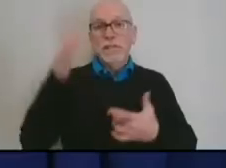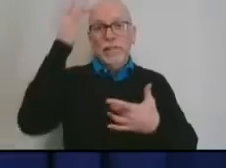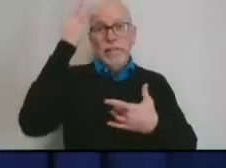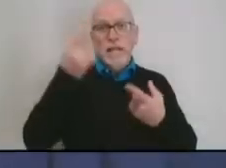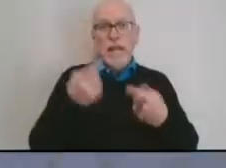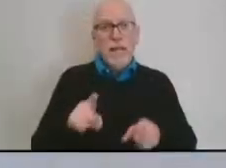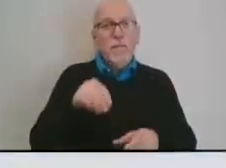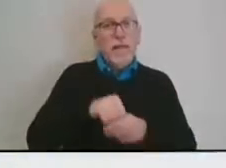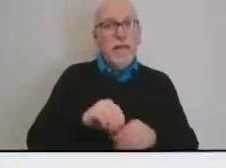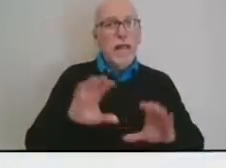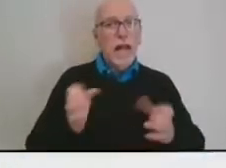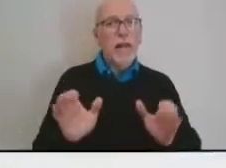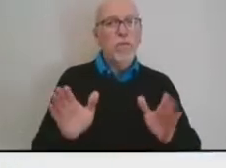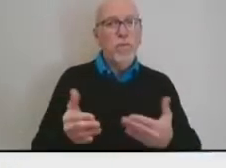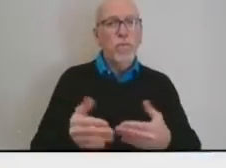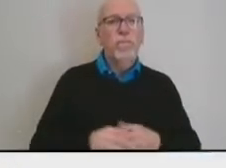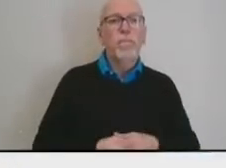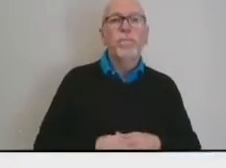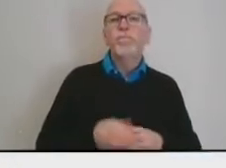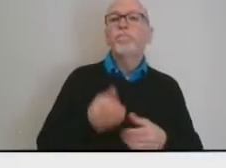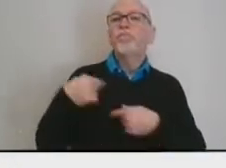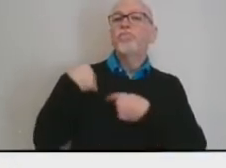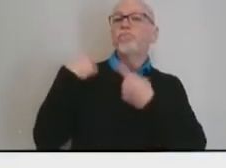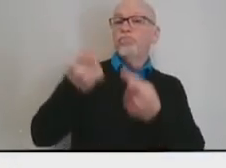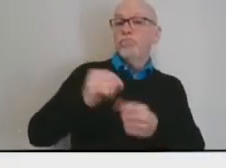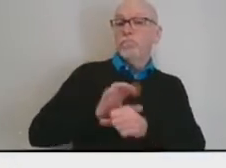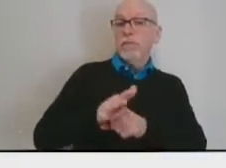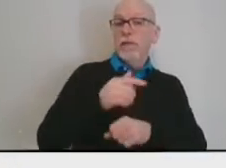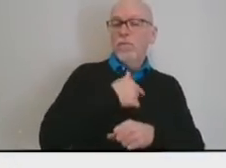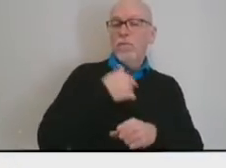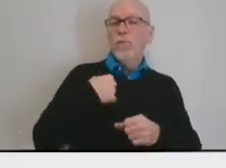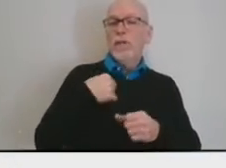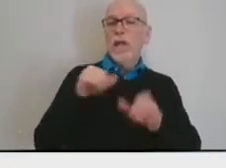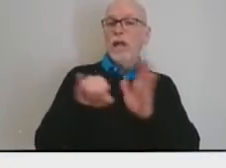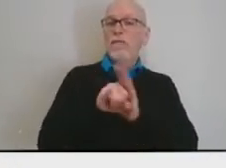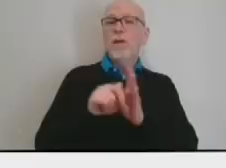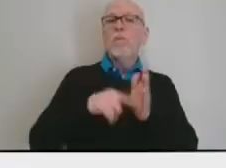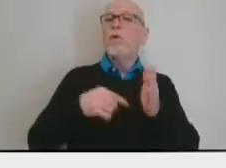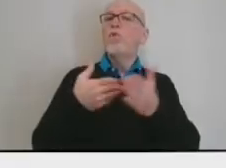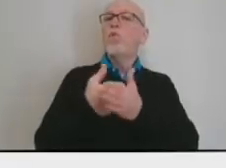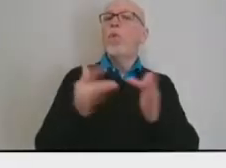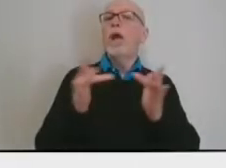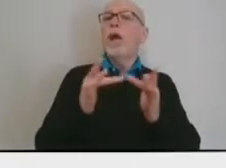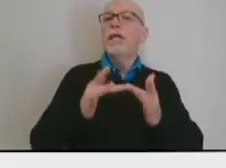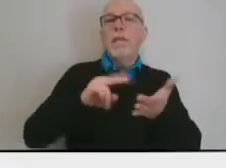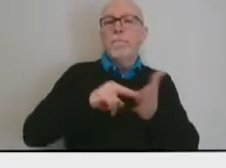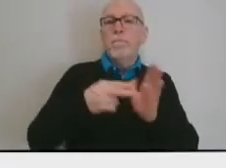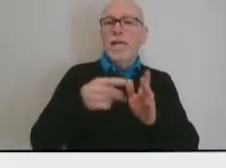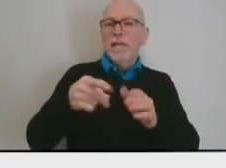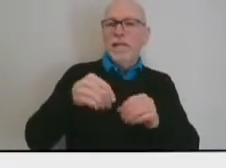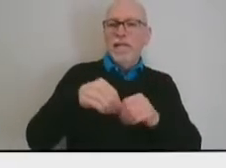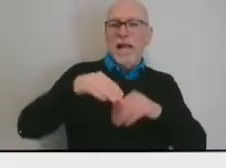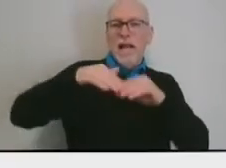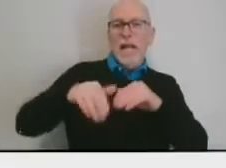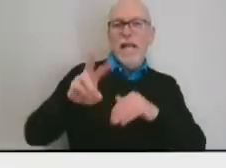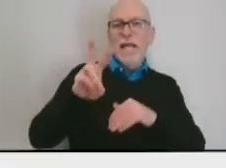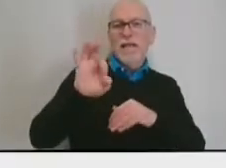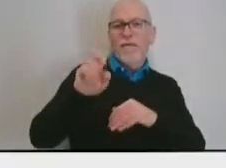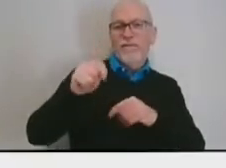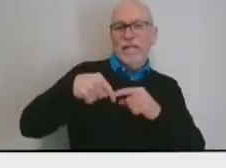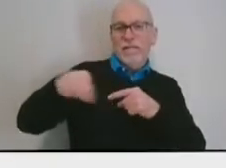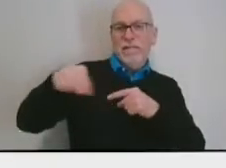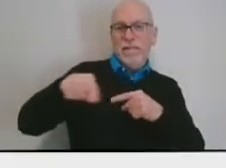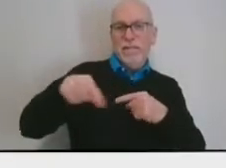classroom. Throughout the pandemic, we have defined a close contact as someone who is within 6 feet of a positive case